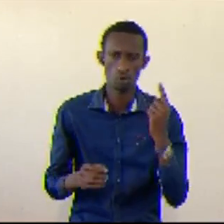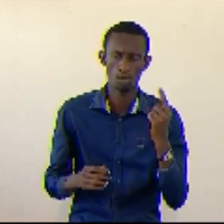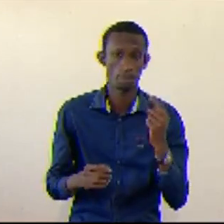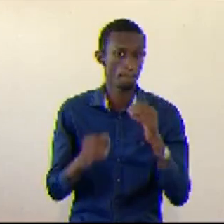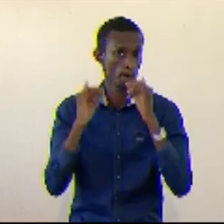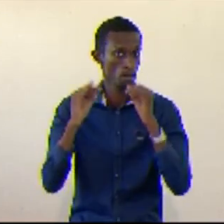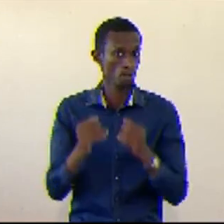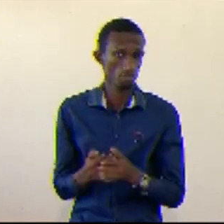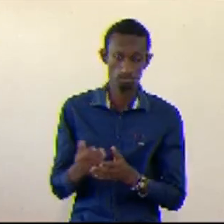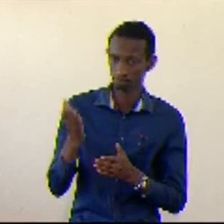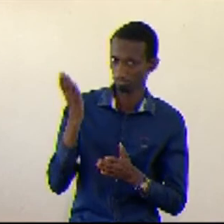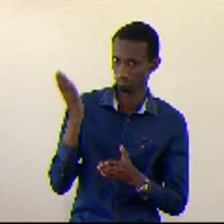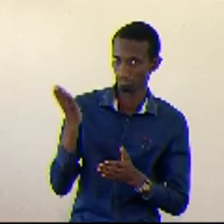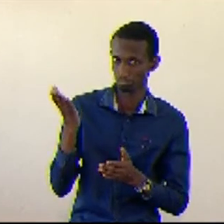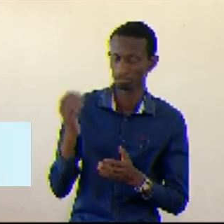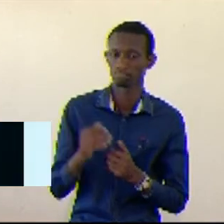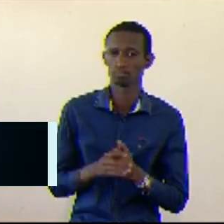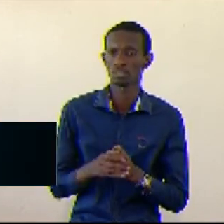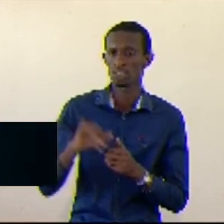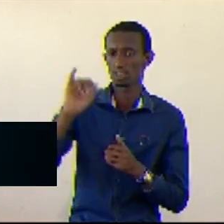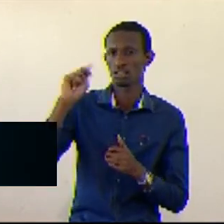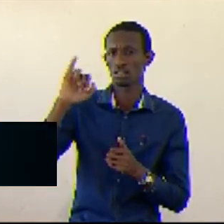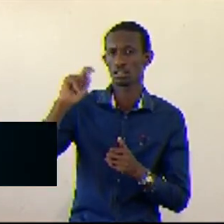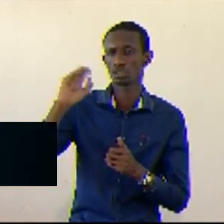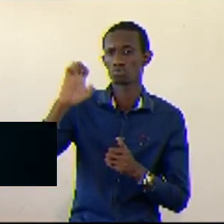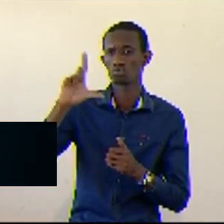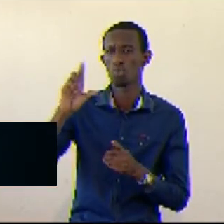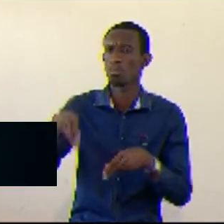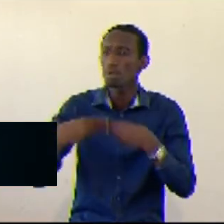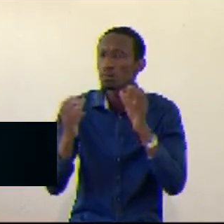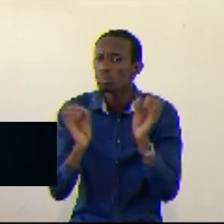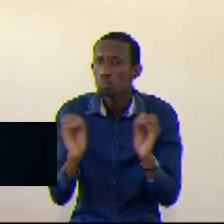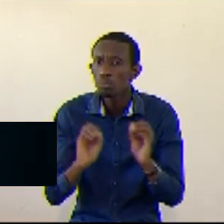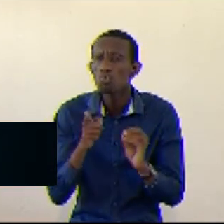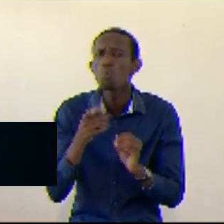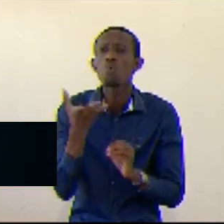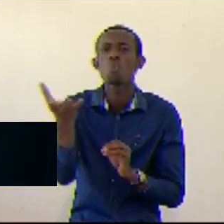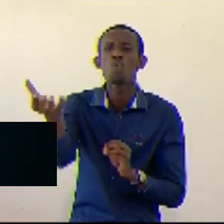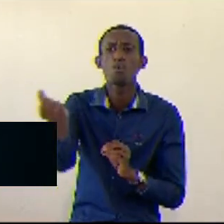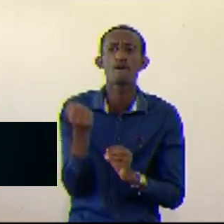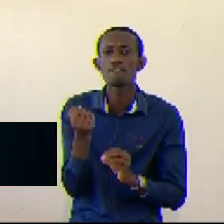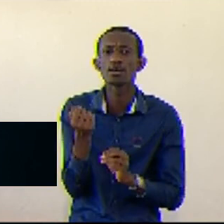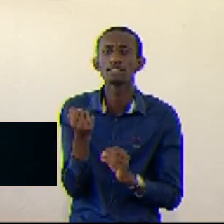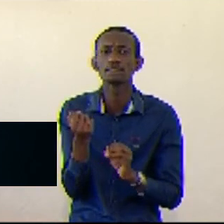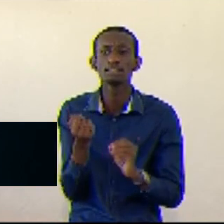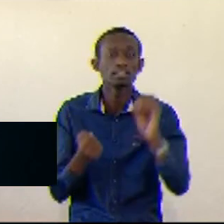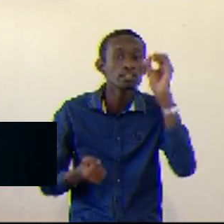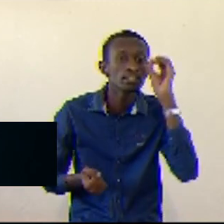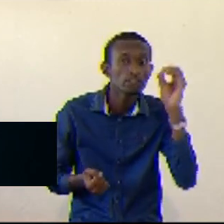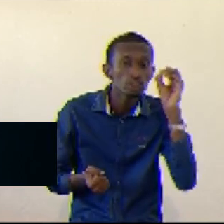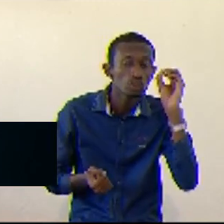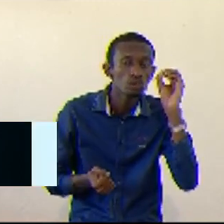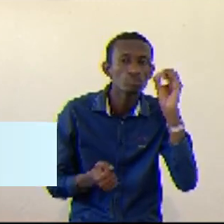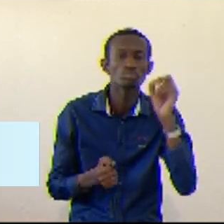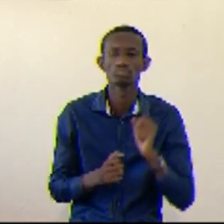this approximation, the initial approximation is not given, you will take 0 plus 1 divided by